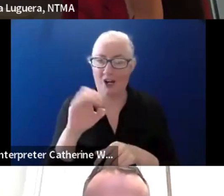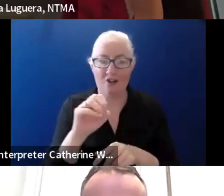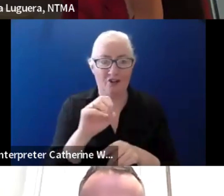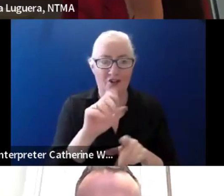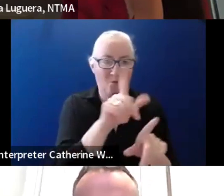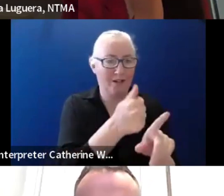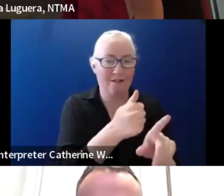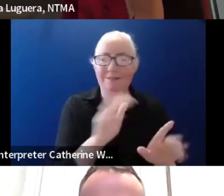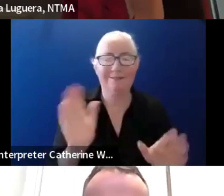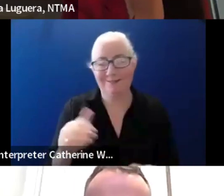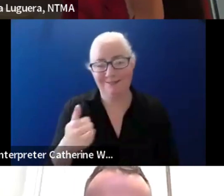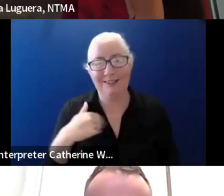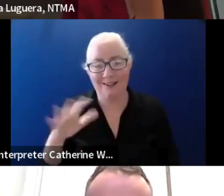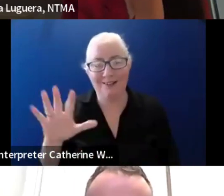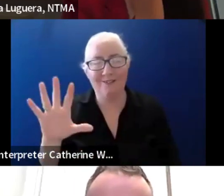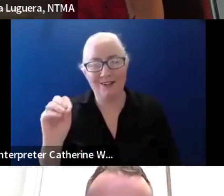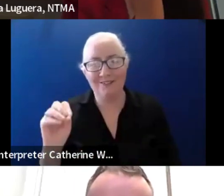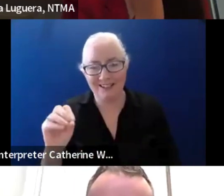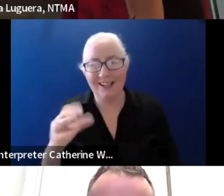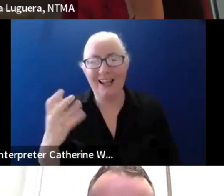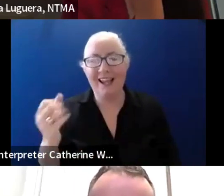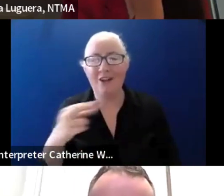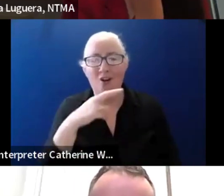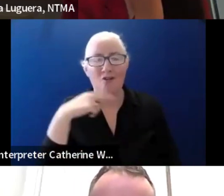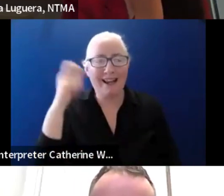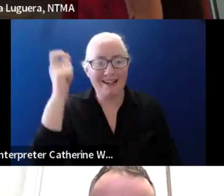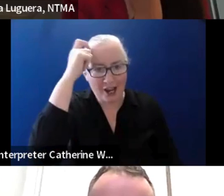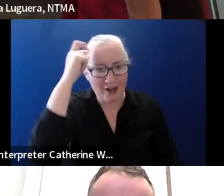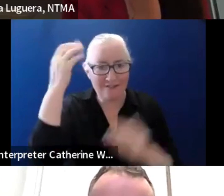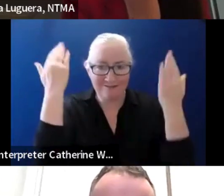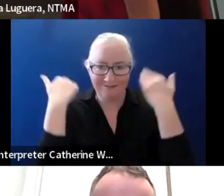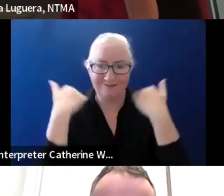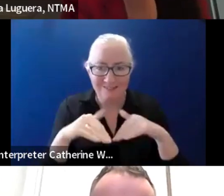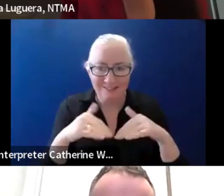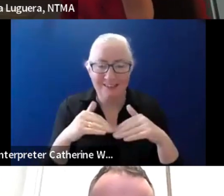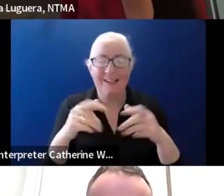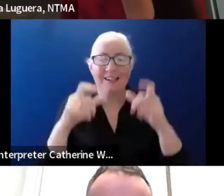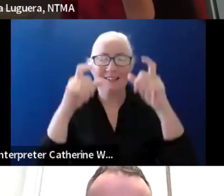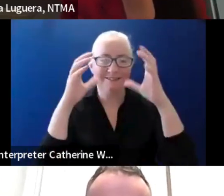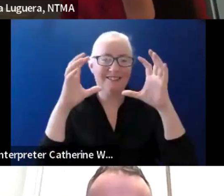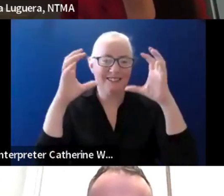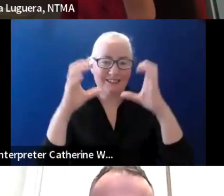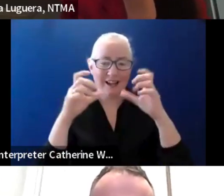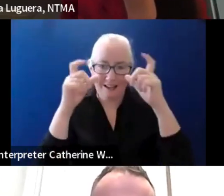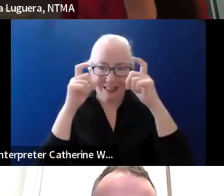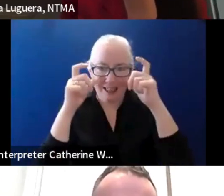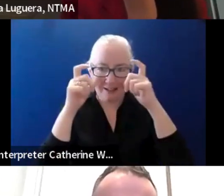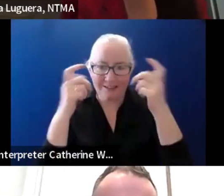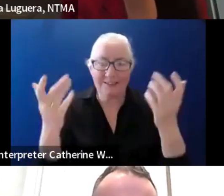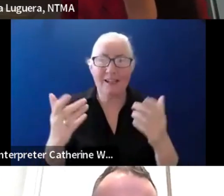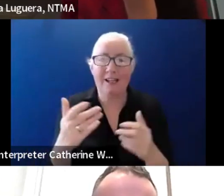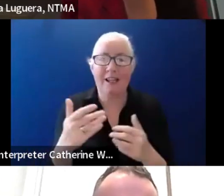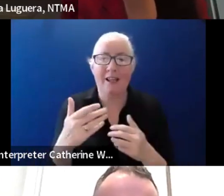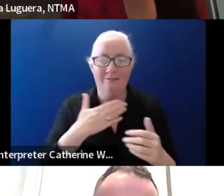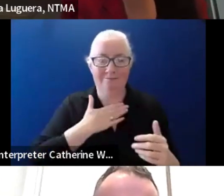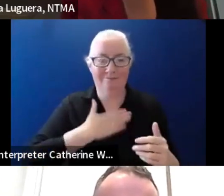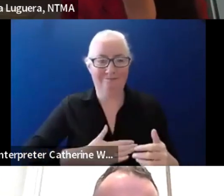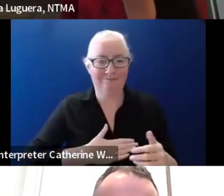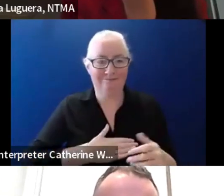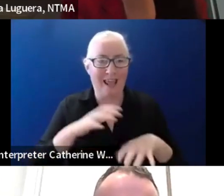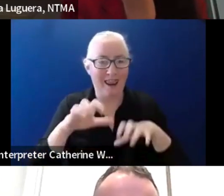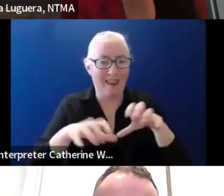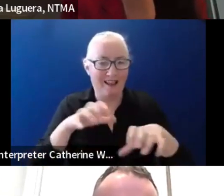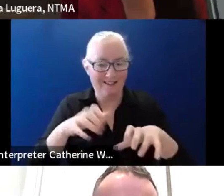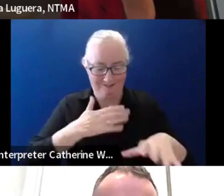I've got chin-length red hair, and I'm wearing dark glasses. I'm wearing a leopard print top and